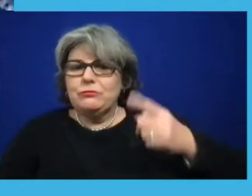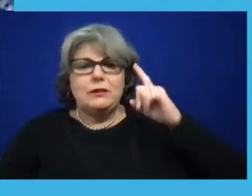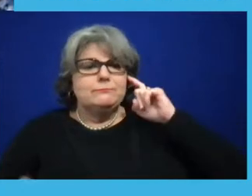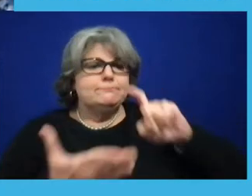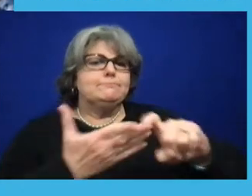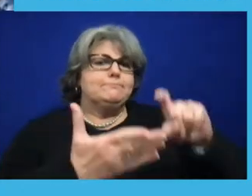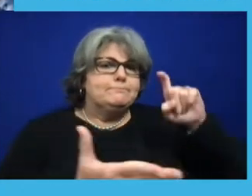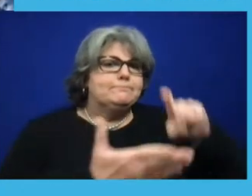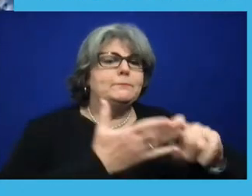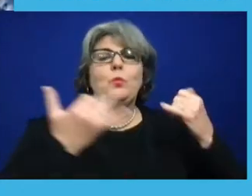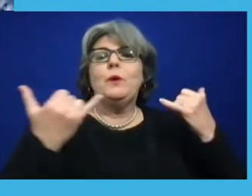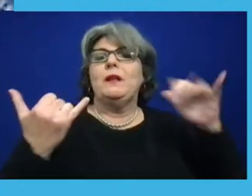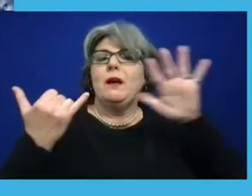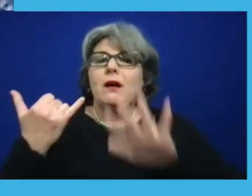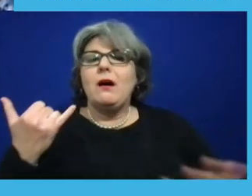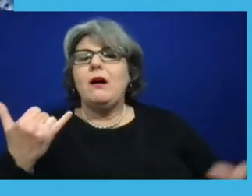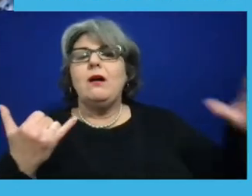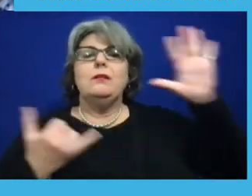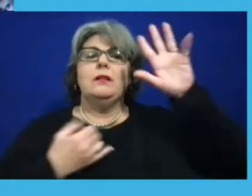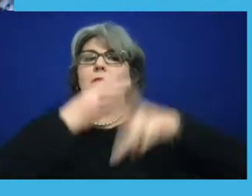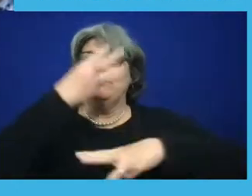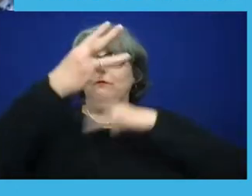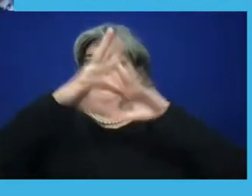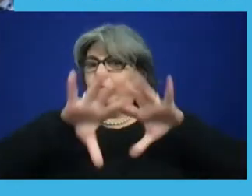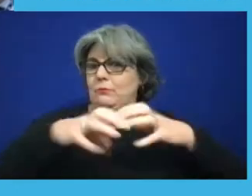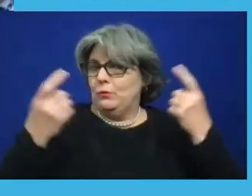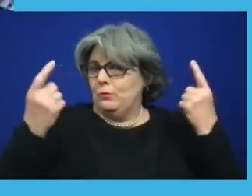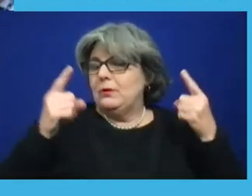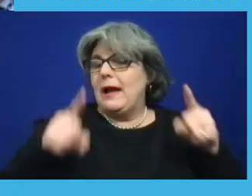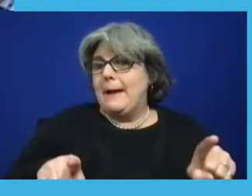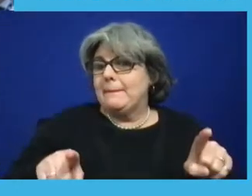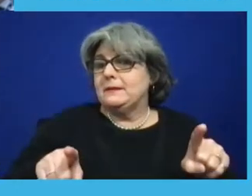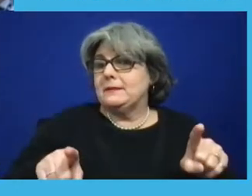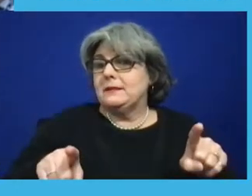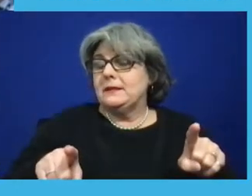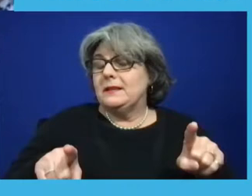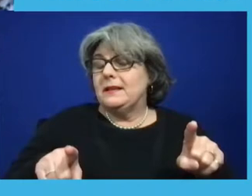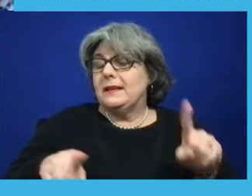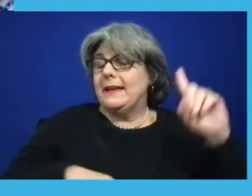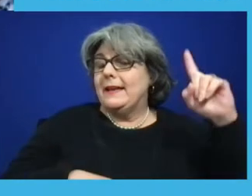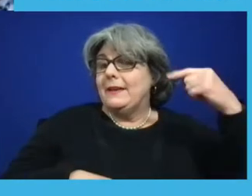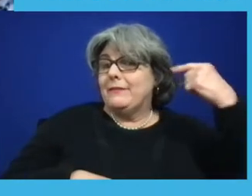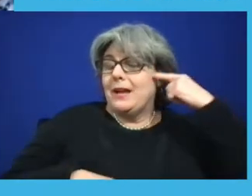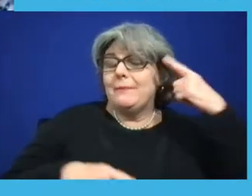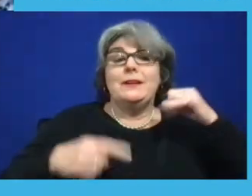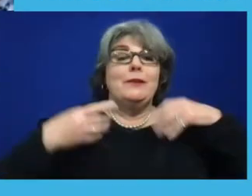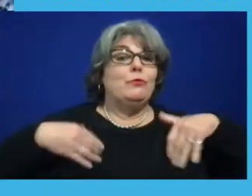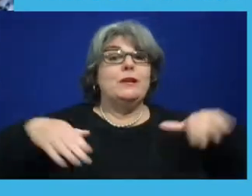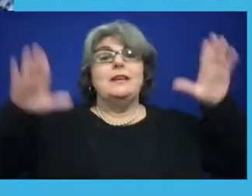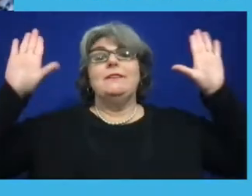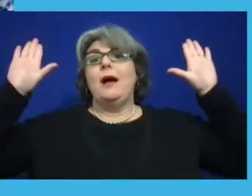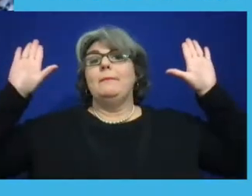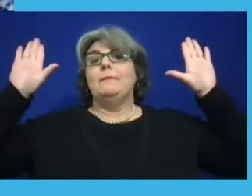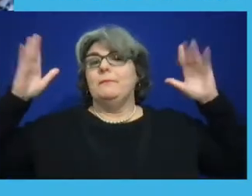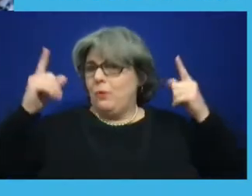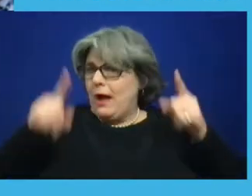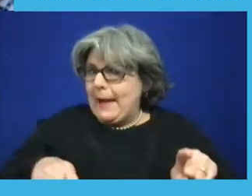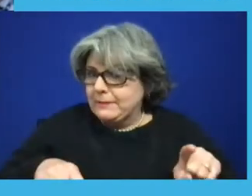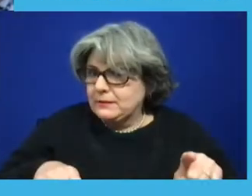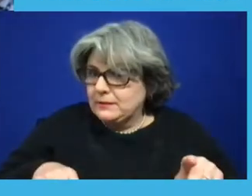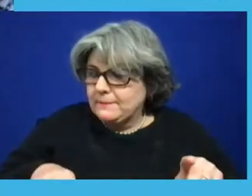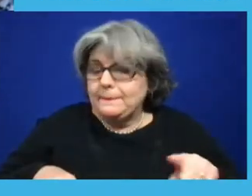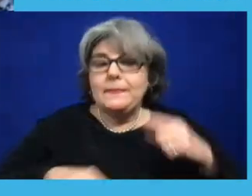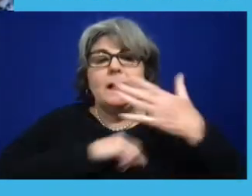But we have seen throughout history, we see now around the world what happens if we give